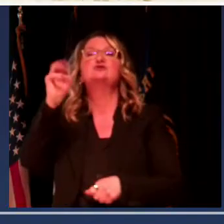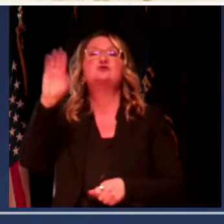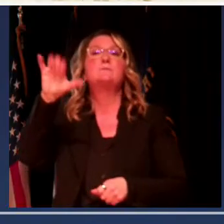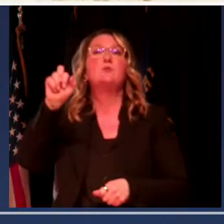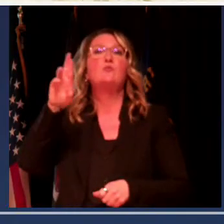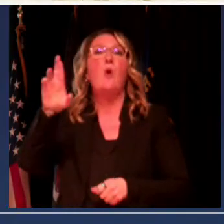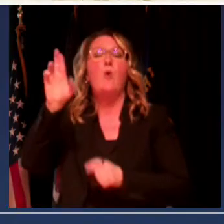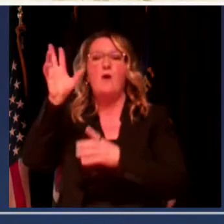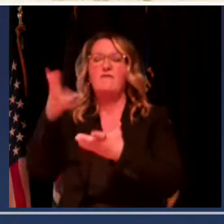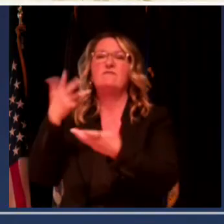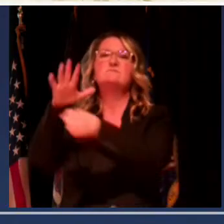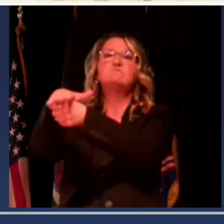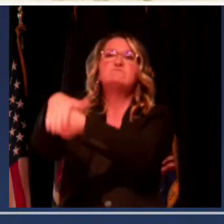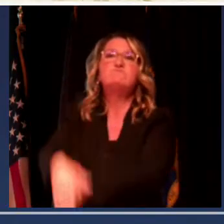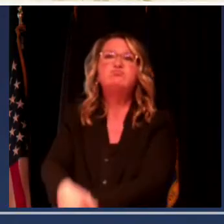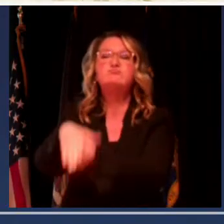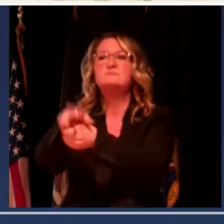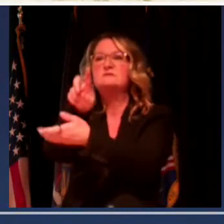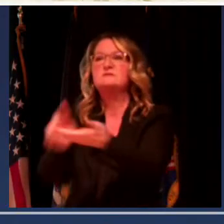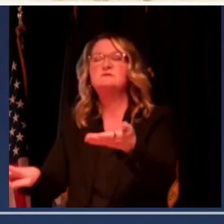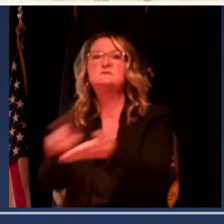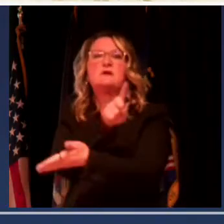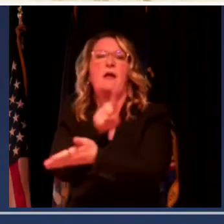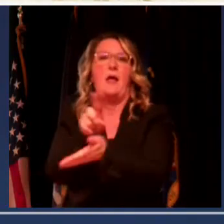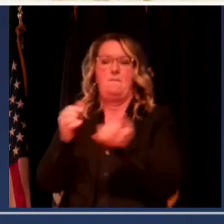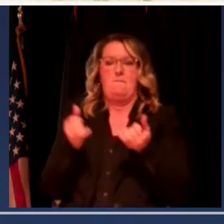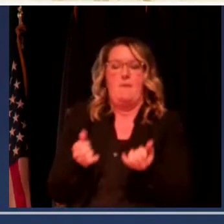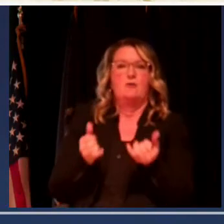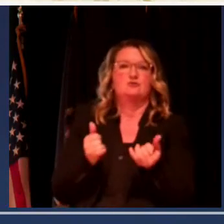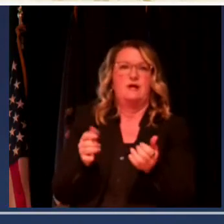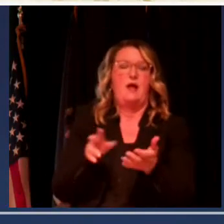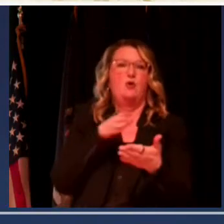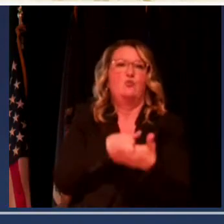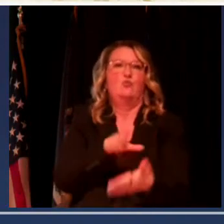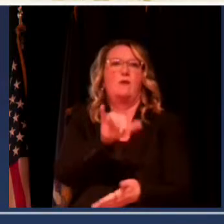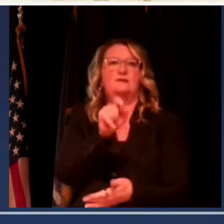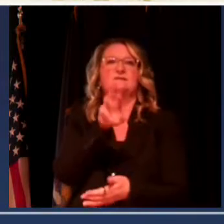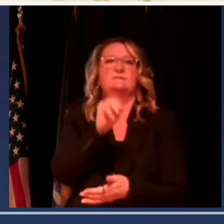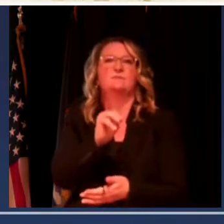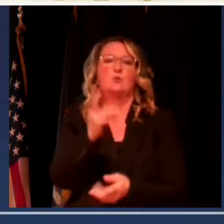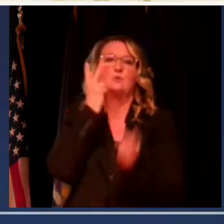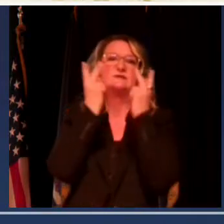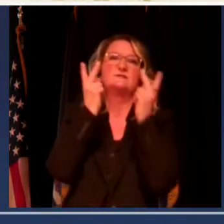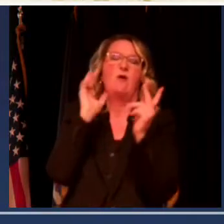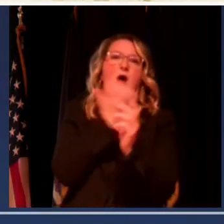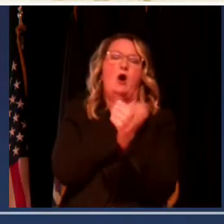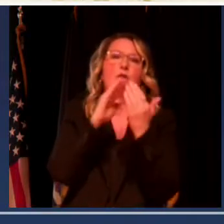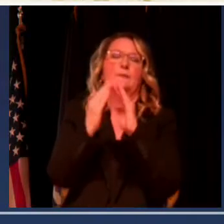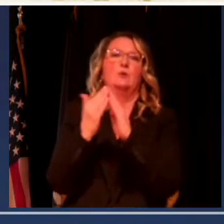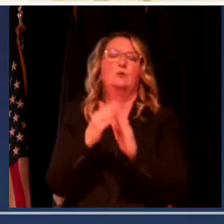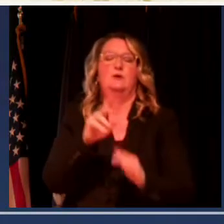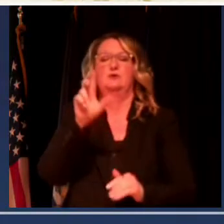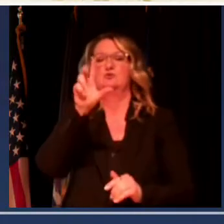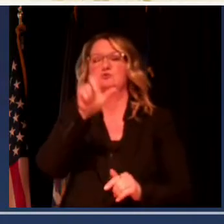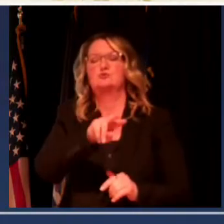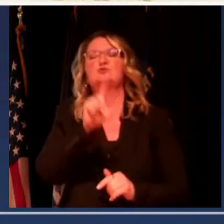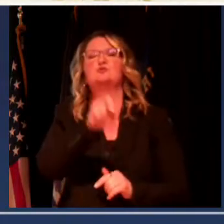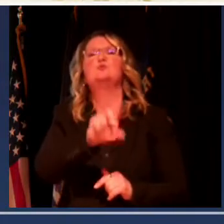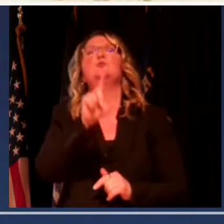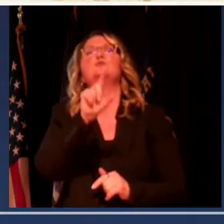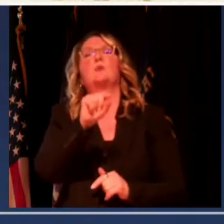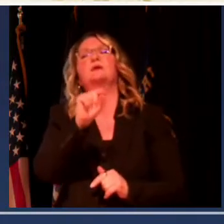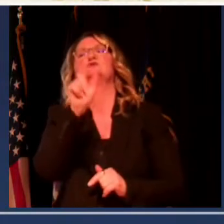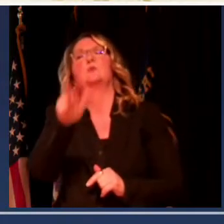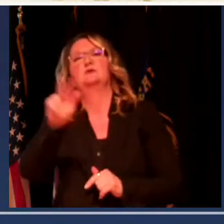racial segregation and discrimination, and modern-day racism, as we saw in our community in 2022. What